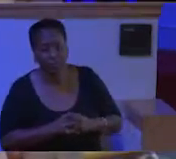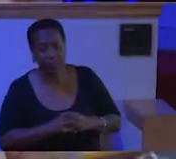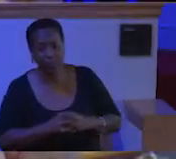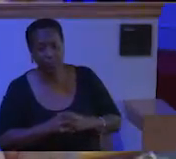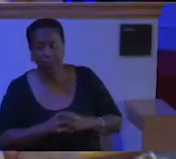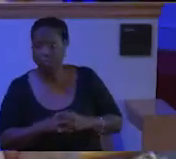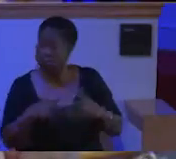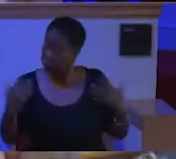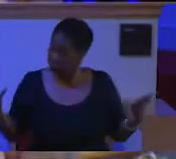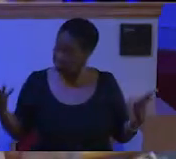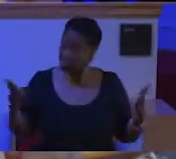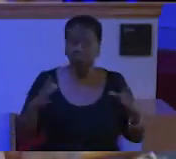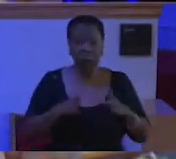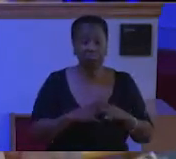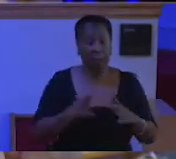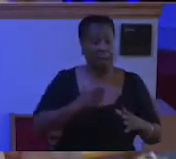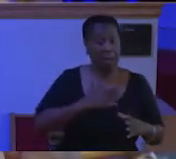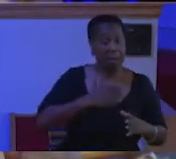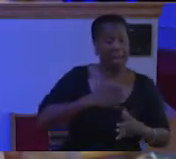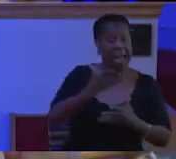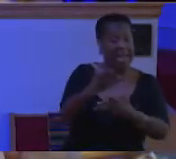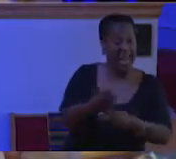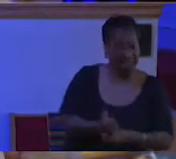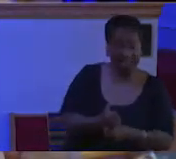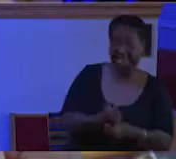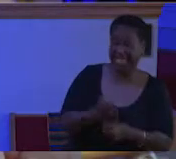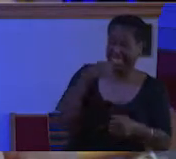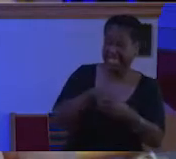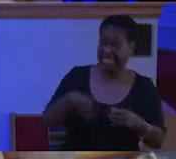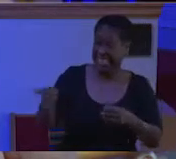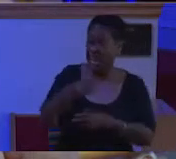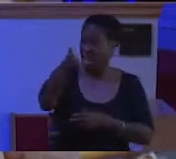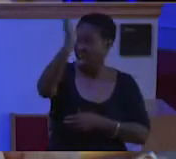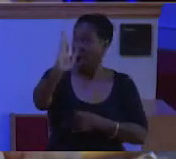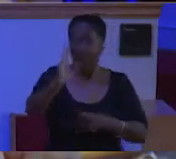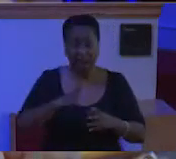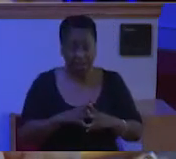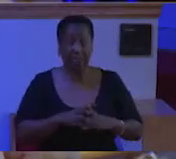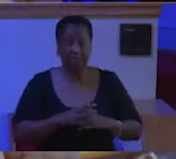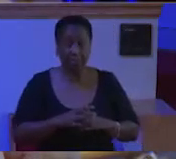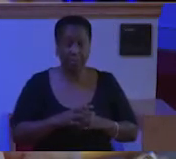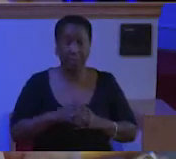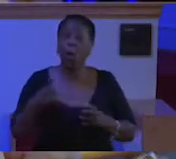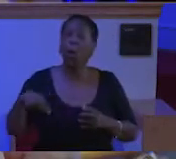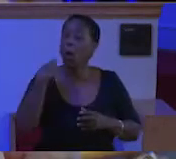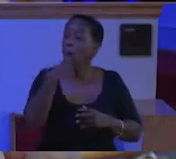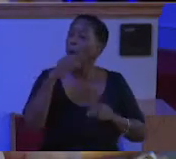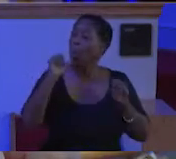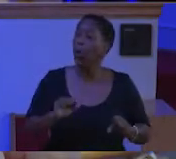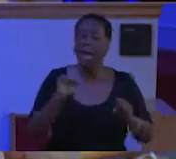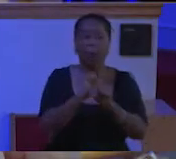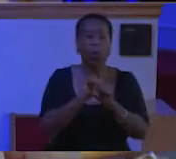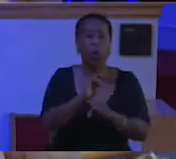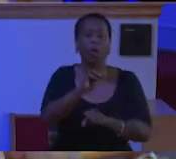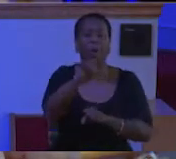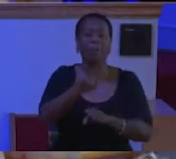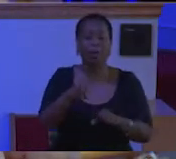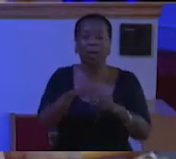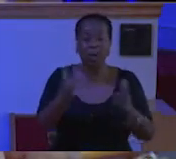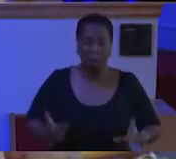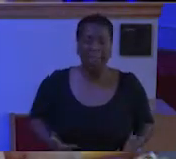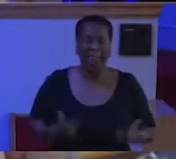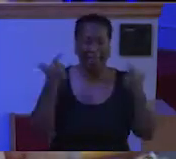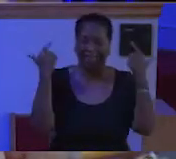In other words, my confidence is in God, who can work a miracle in your life.